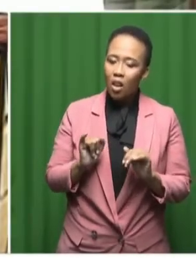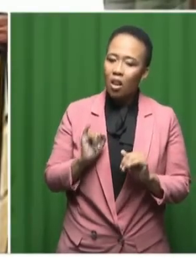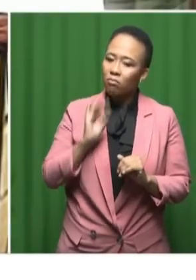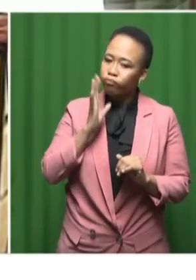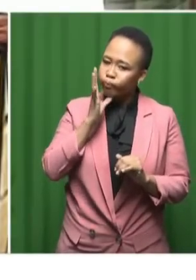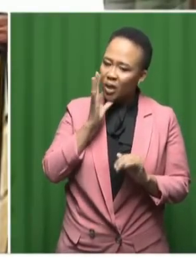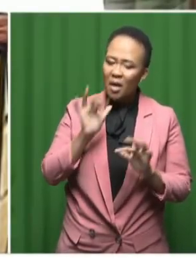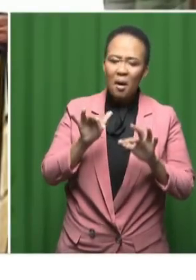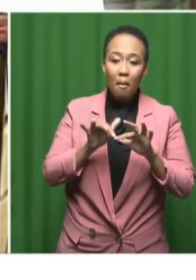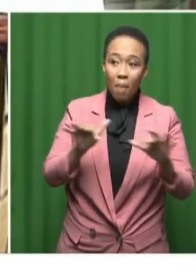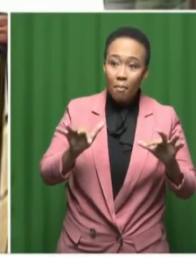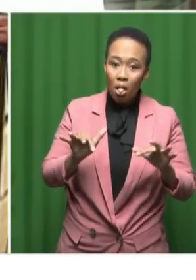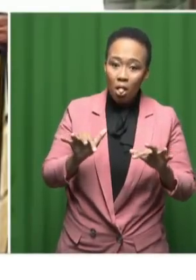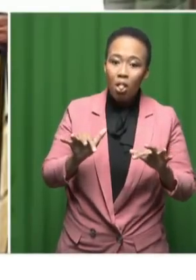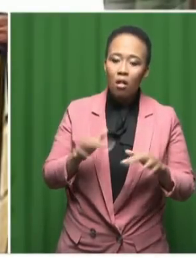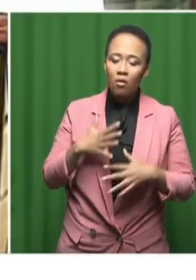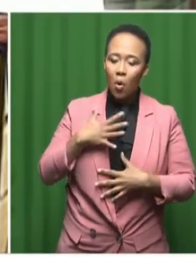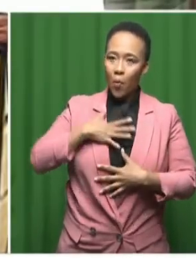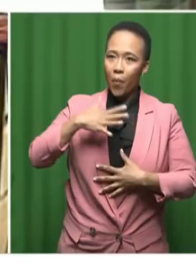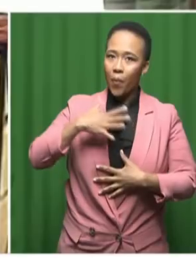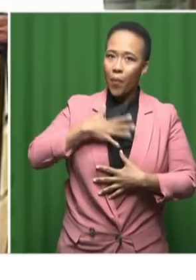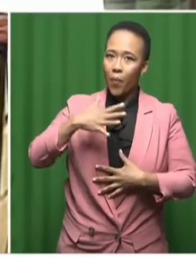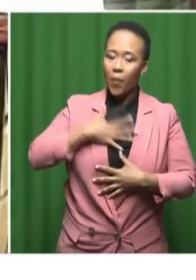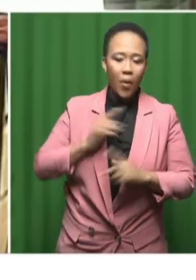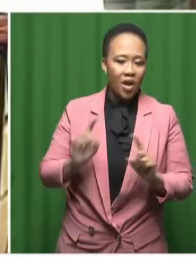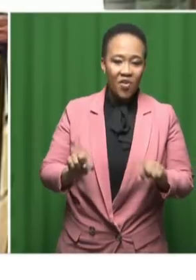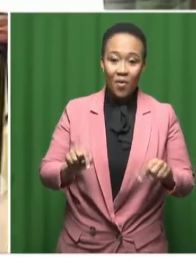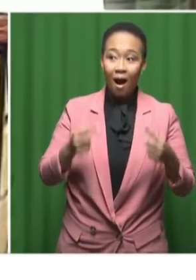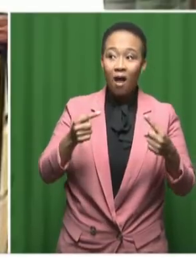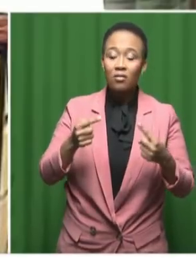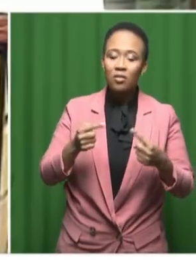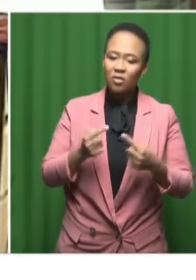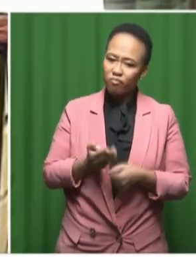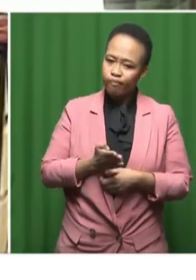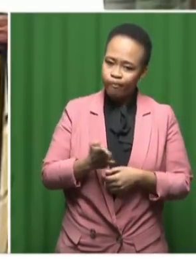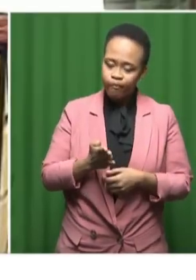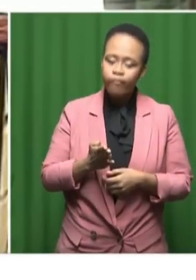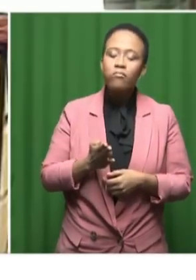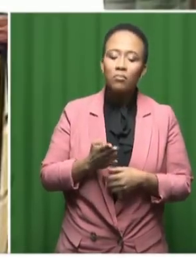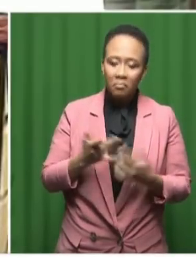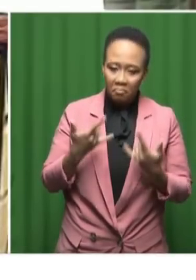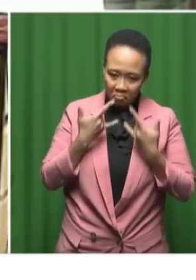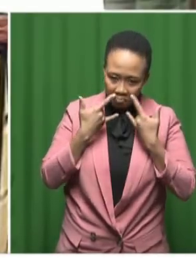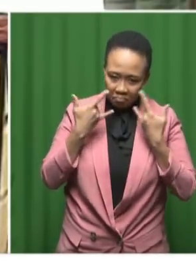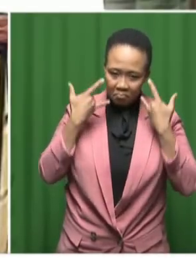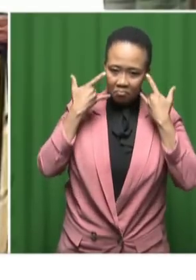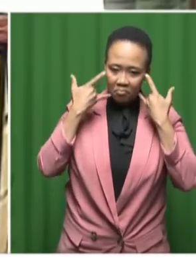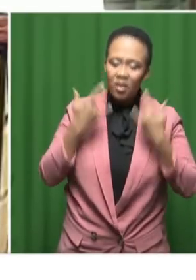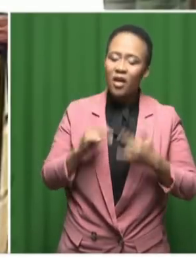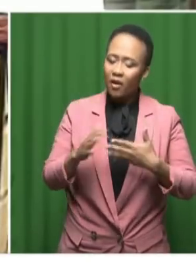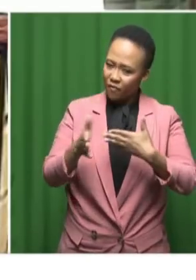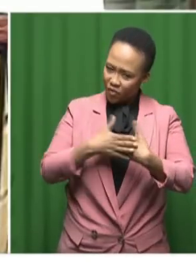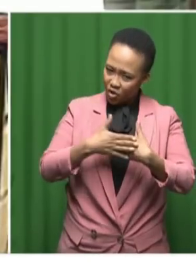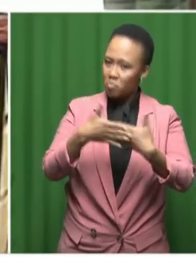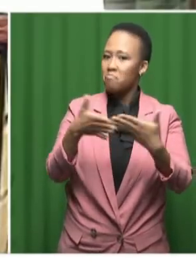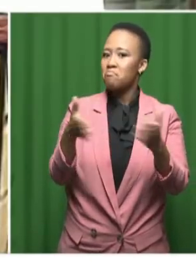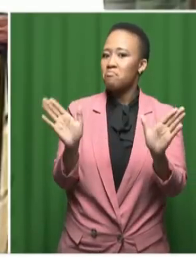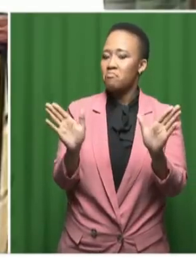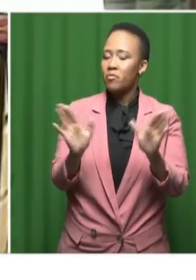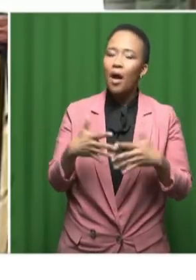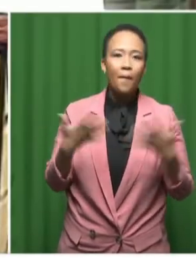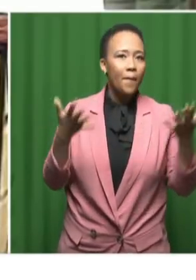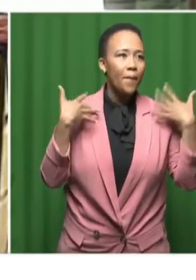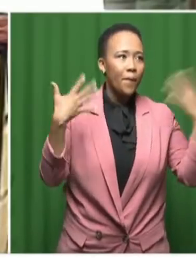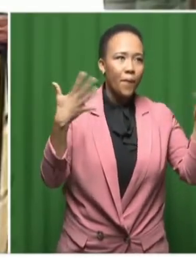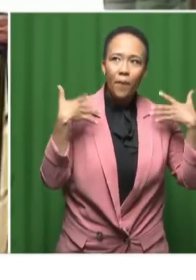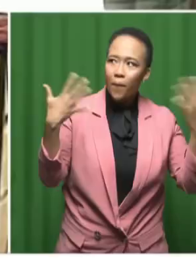and a non-ventilated place, these are two big factors you need to always be cognizant of. Are the windows open? Is there a good ventilation in the